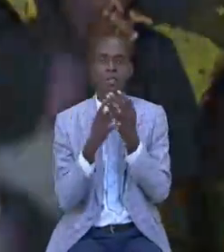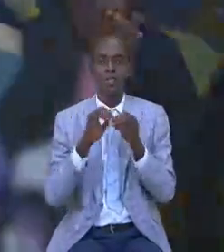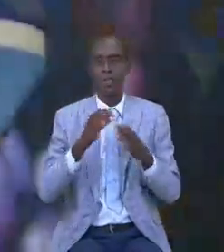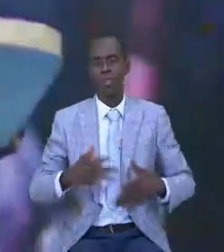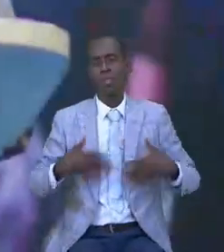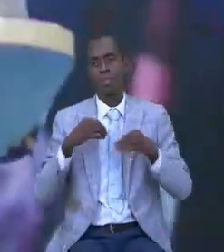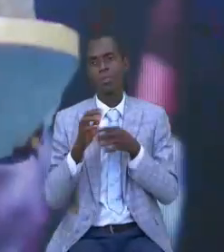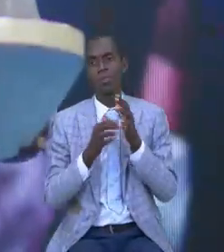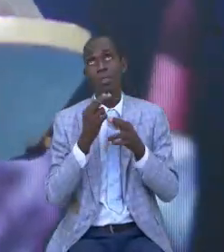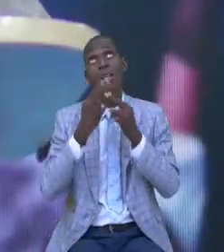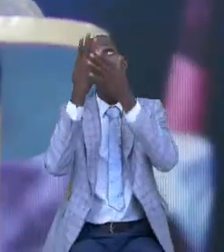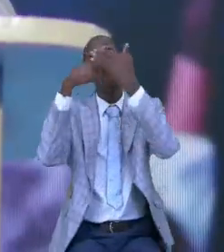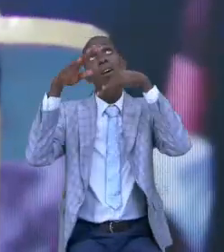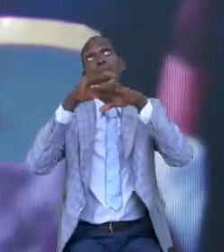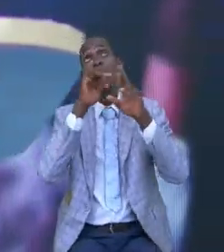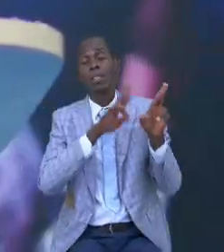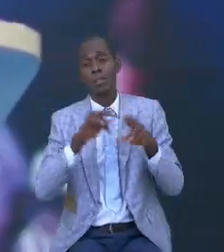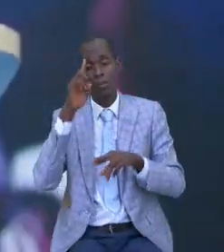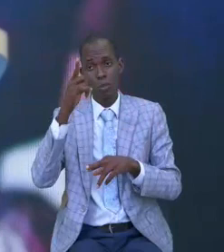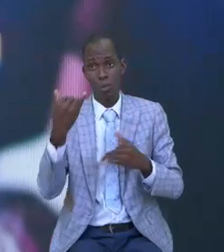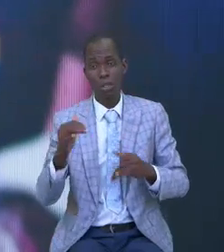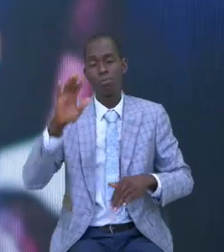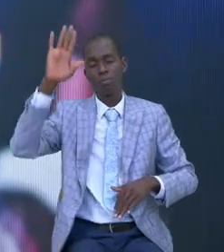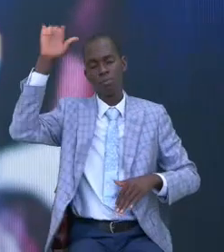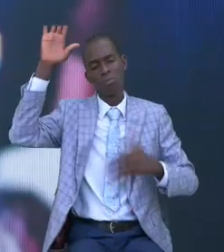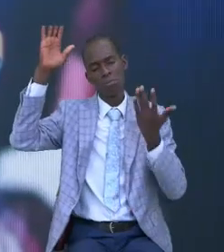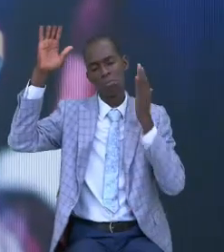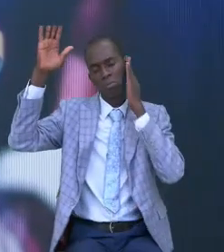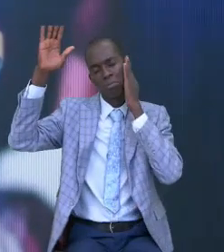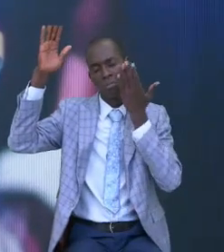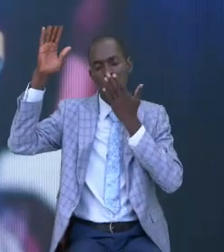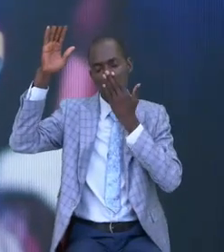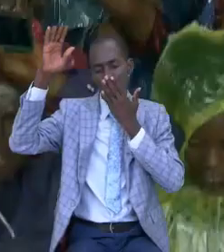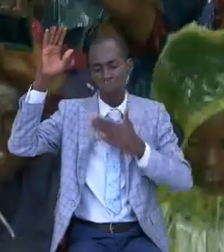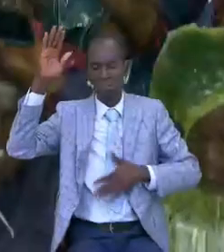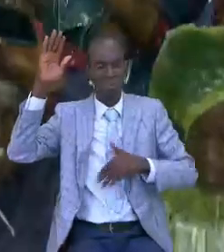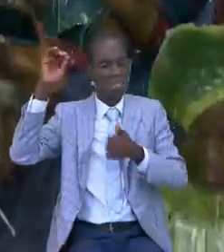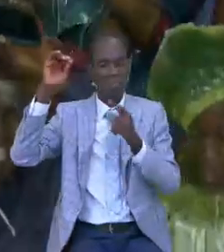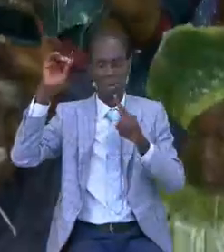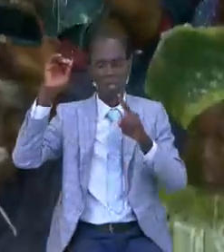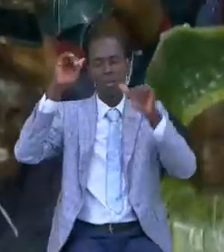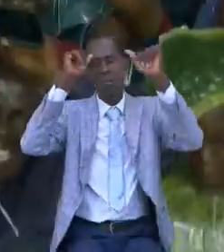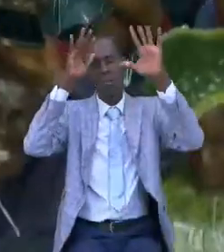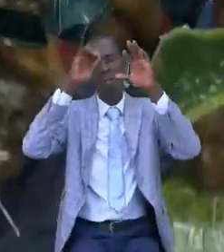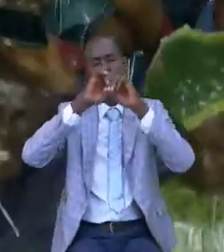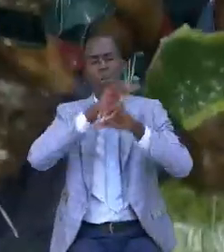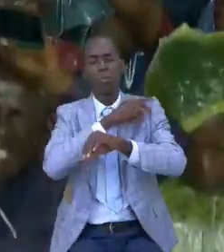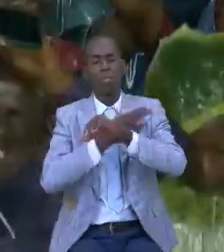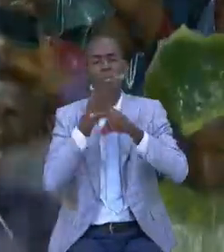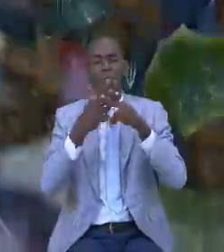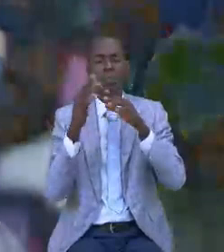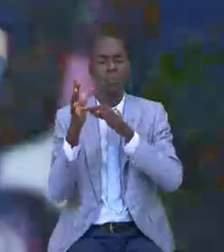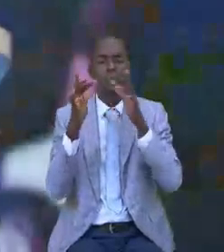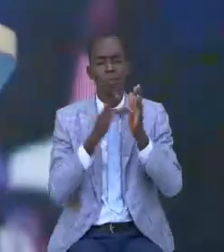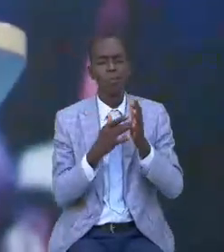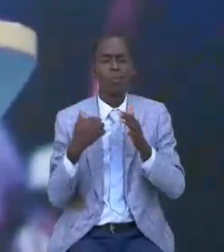Yeah. Heaven is ready for you now. Raise up that hand. Father, in the mighty name of Jesus. Yeah. Well, thank you